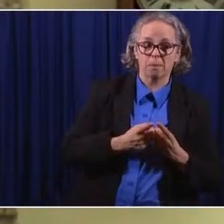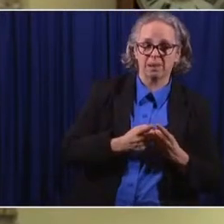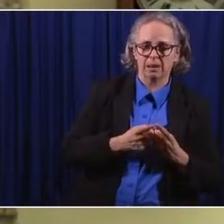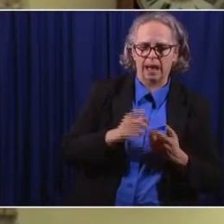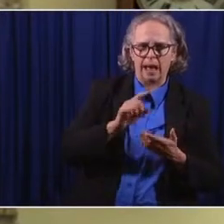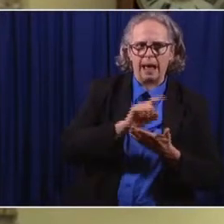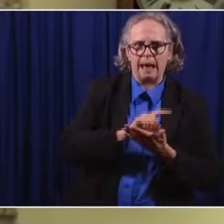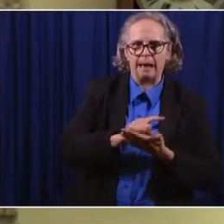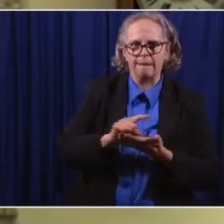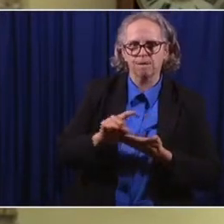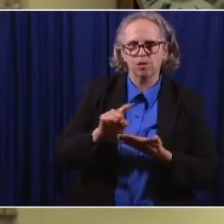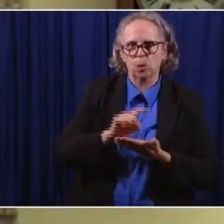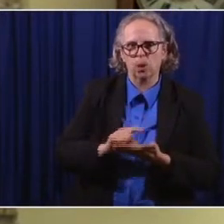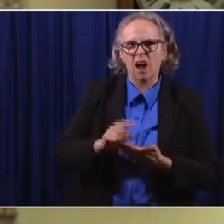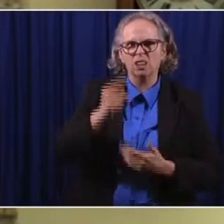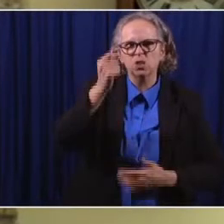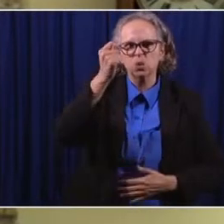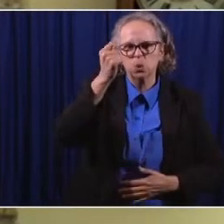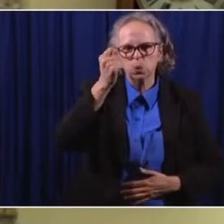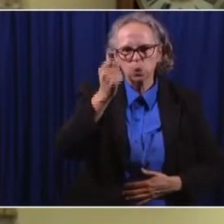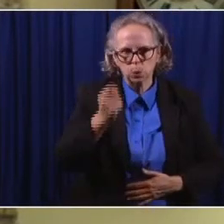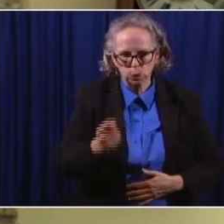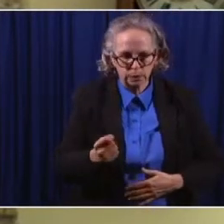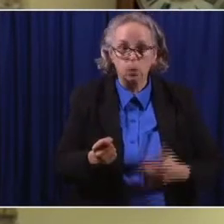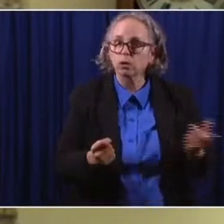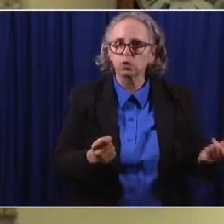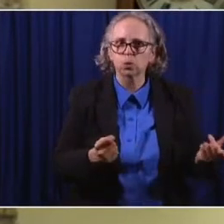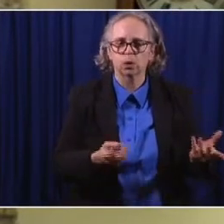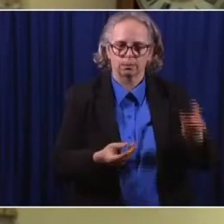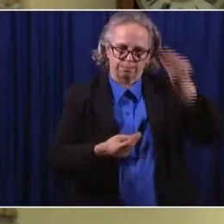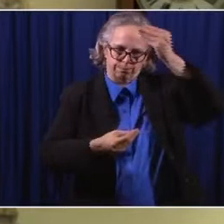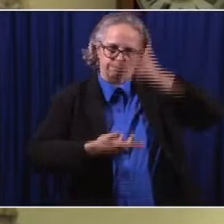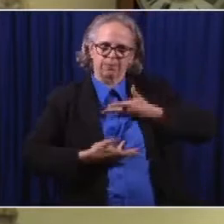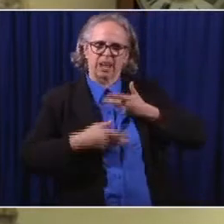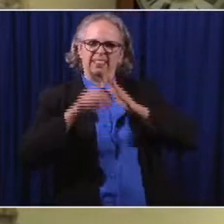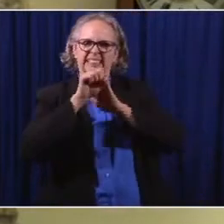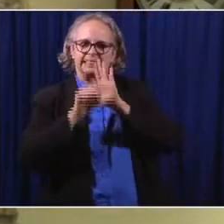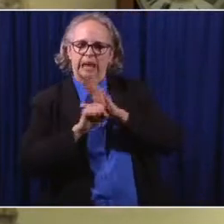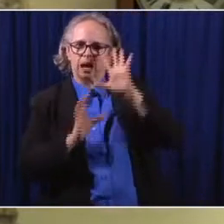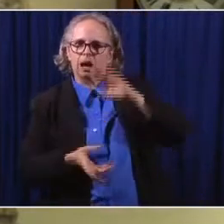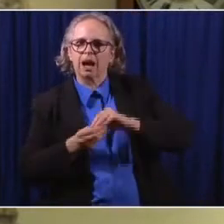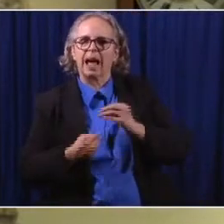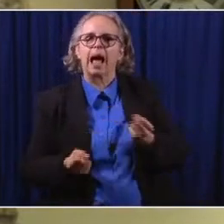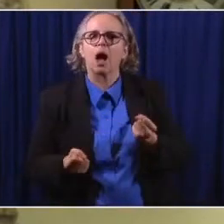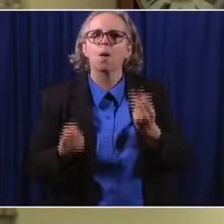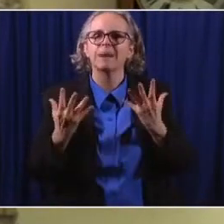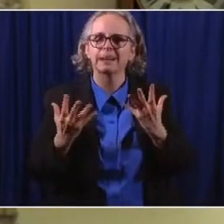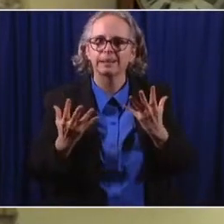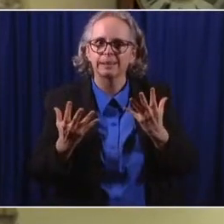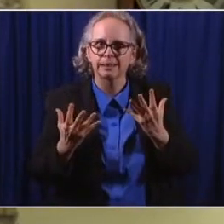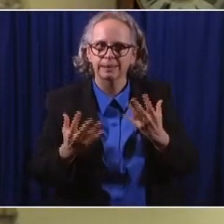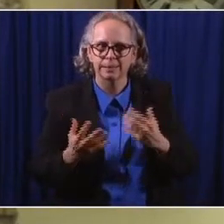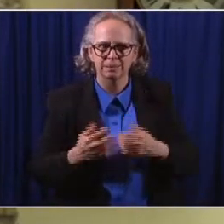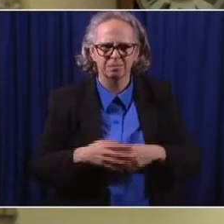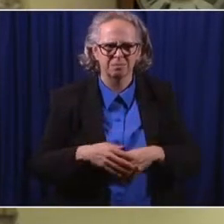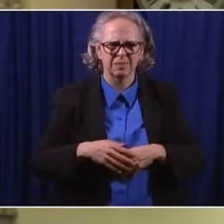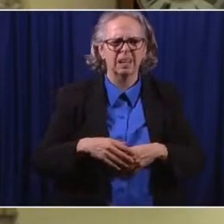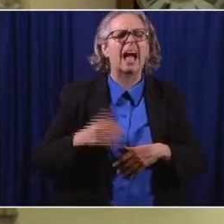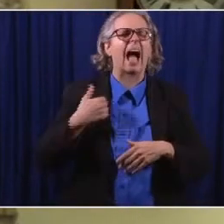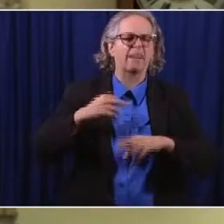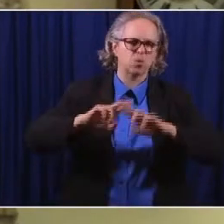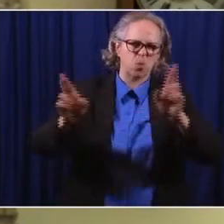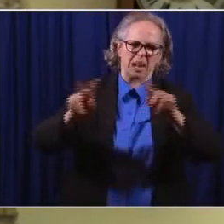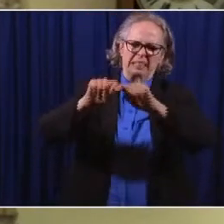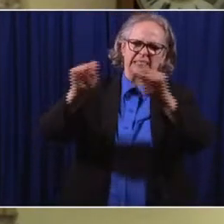There will be a template on the coronavirus website for this reporting as well. The Ohio Department of Health